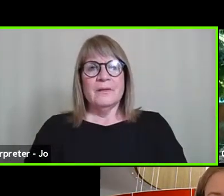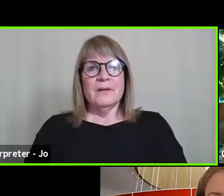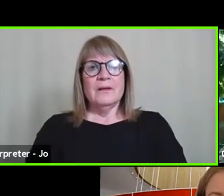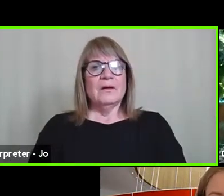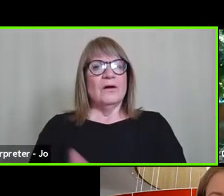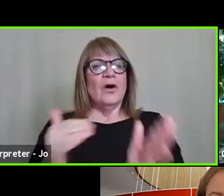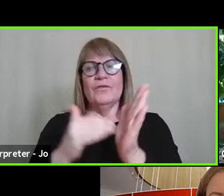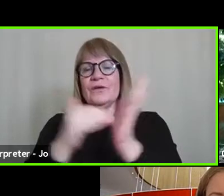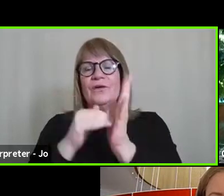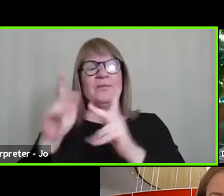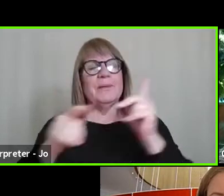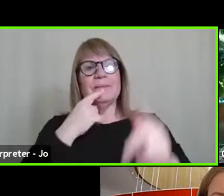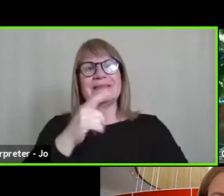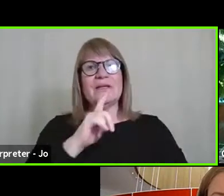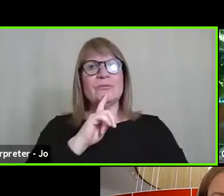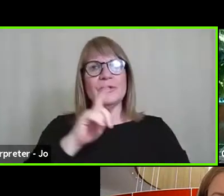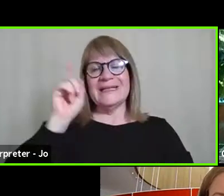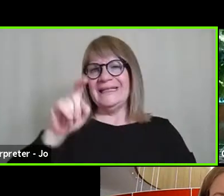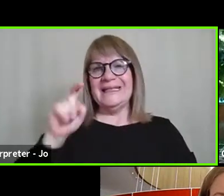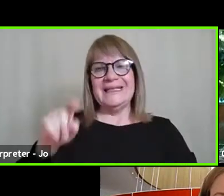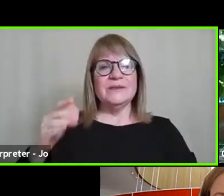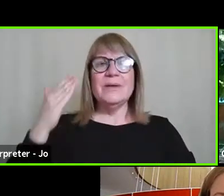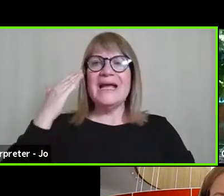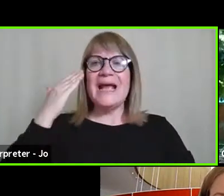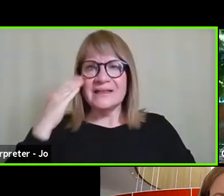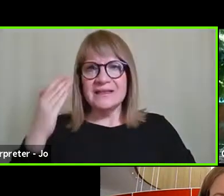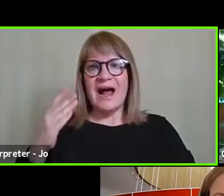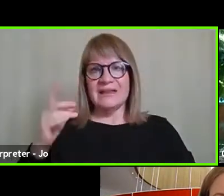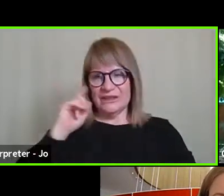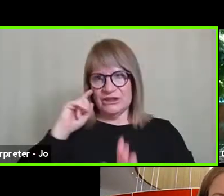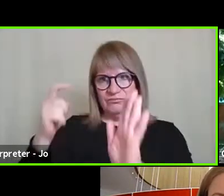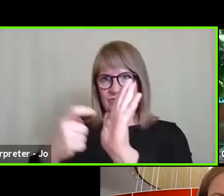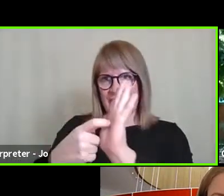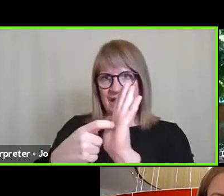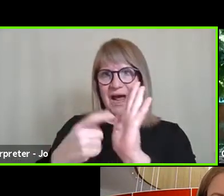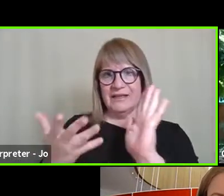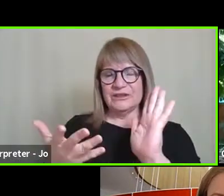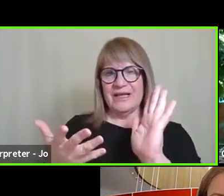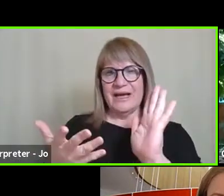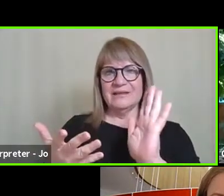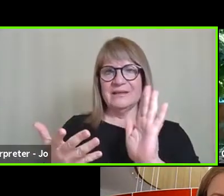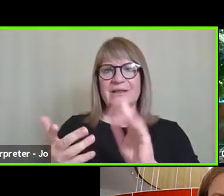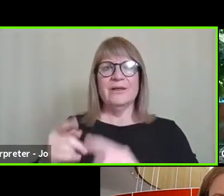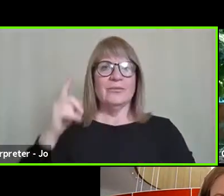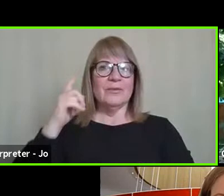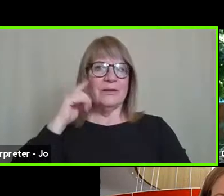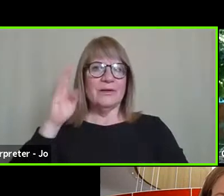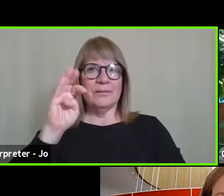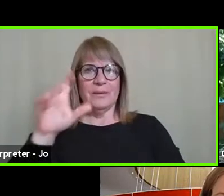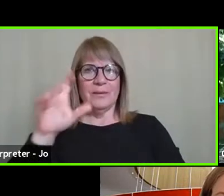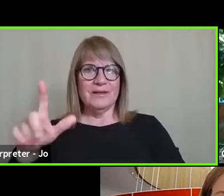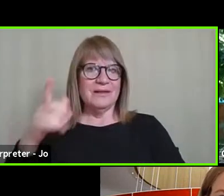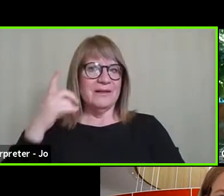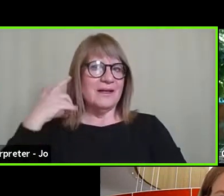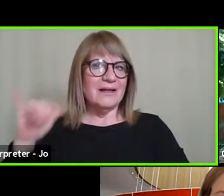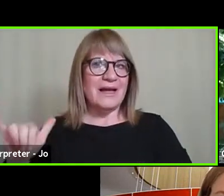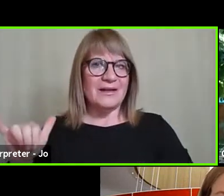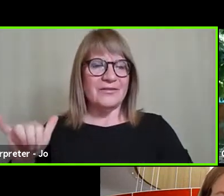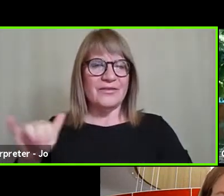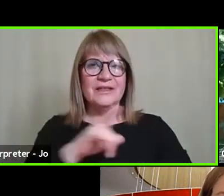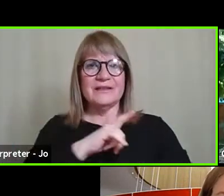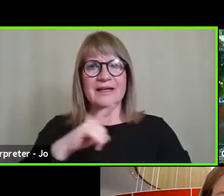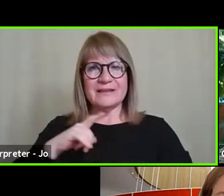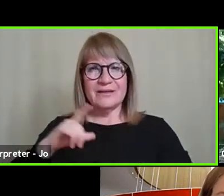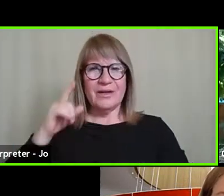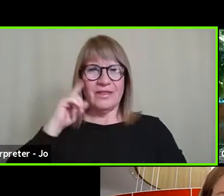um which we think we immediately had when i heard about the bill that dredith and california lithium british justice were